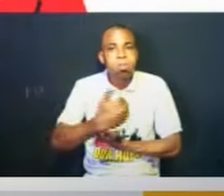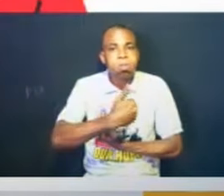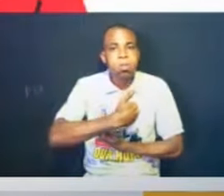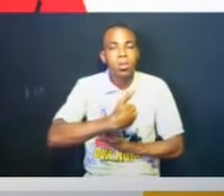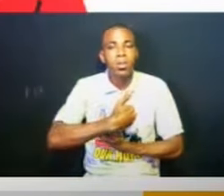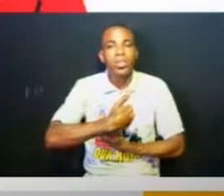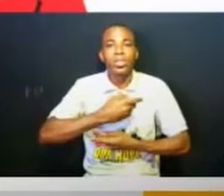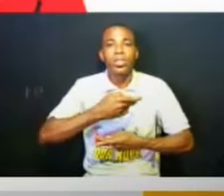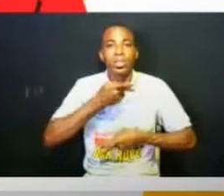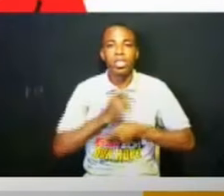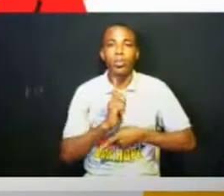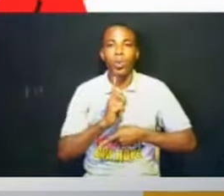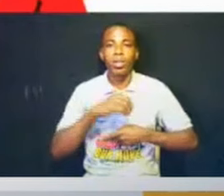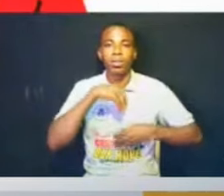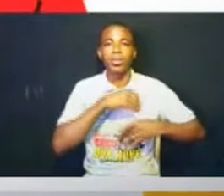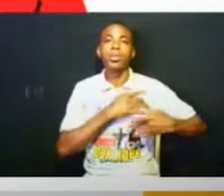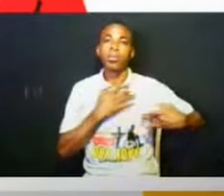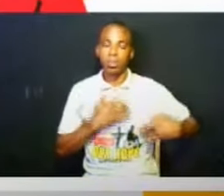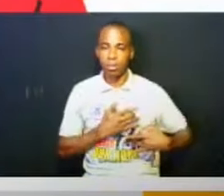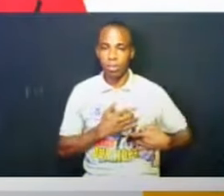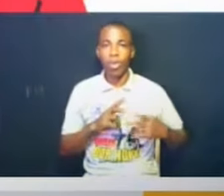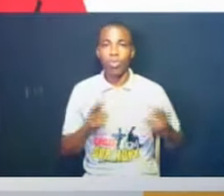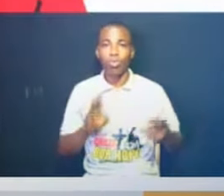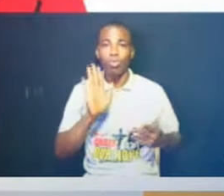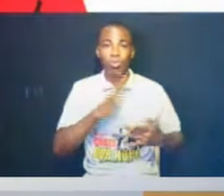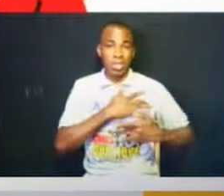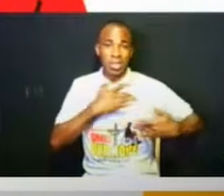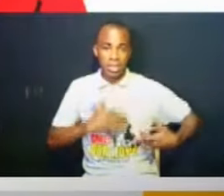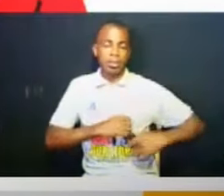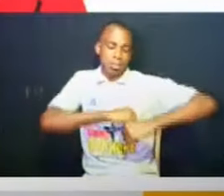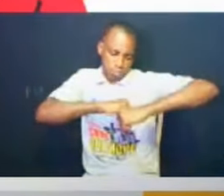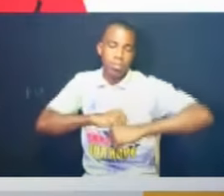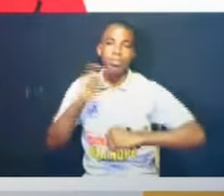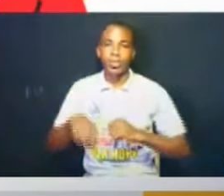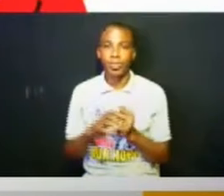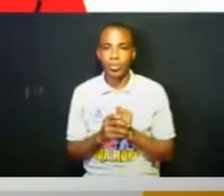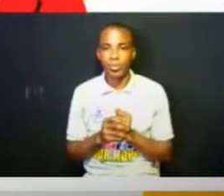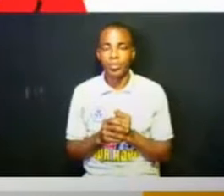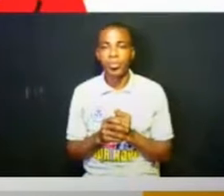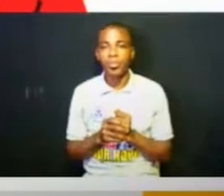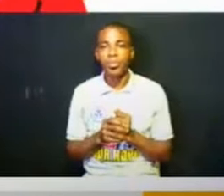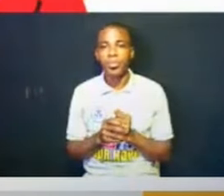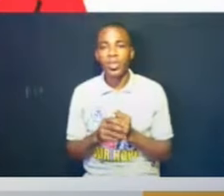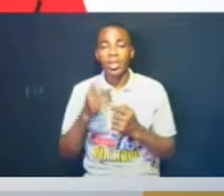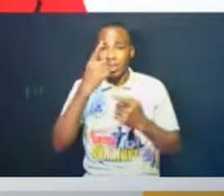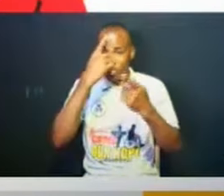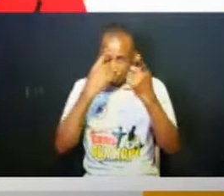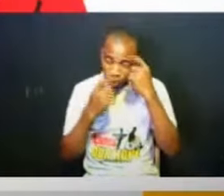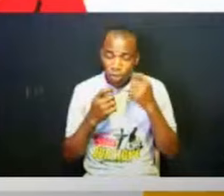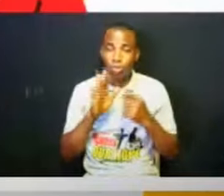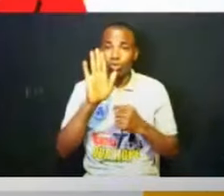heart. So guard the heart. Because out of the heart comes all issues